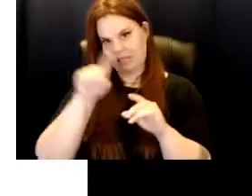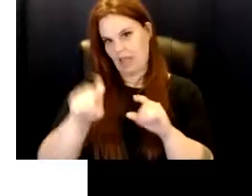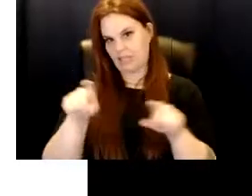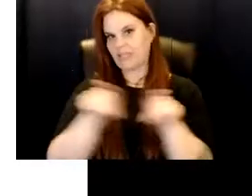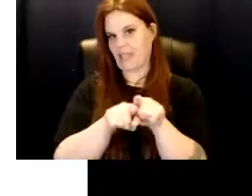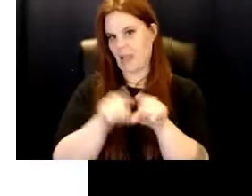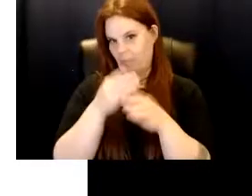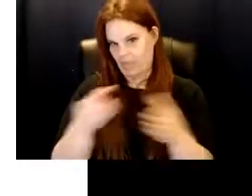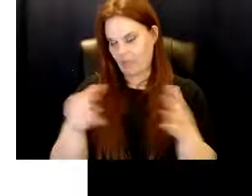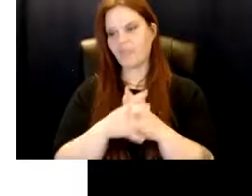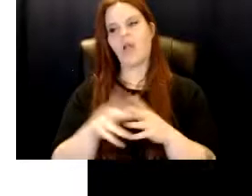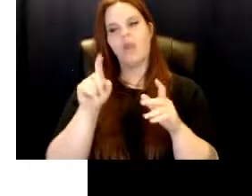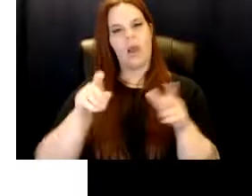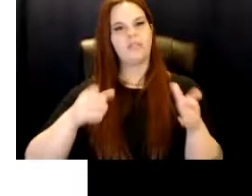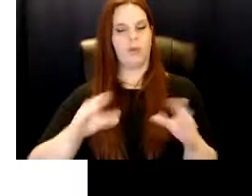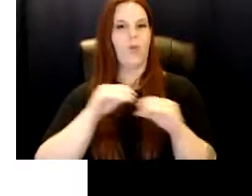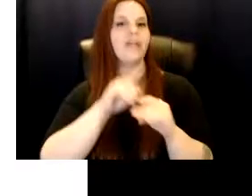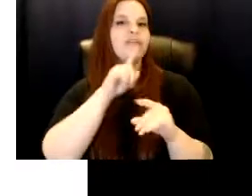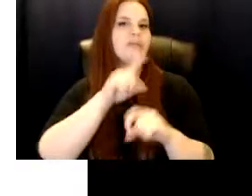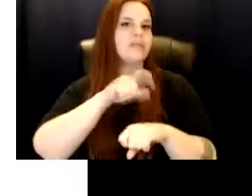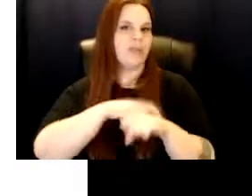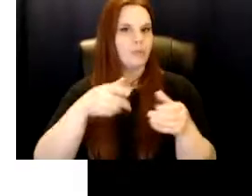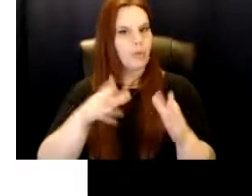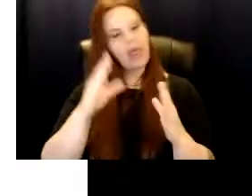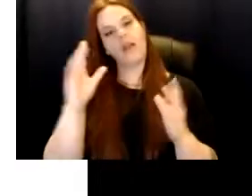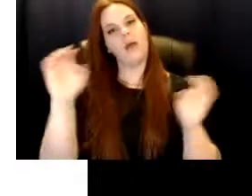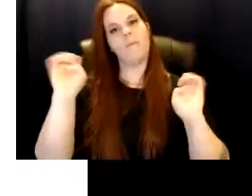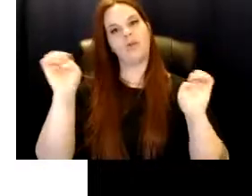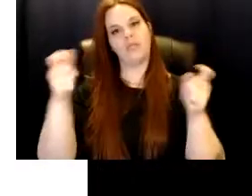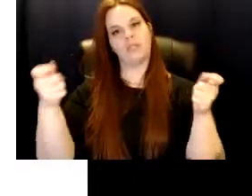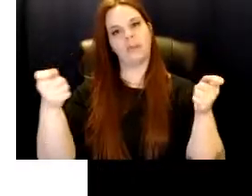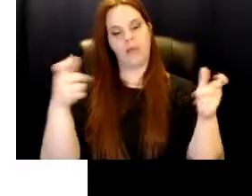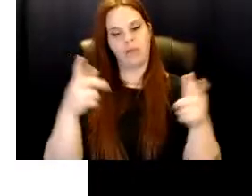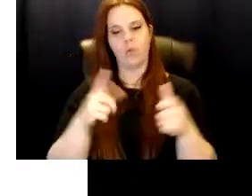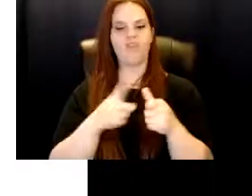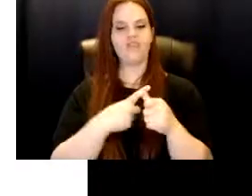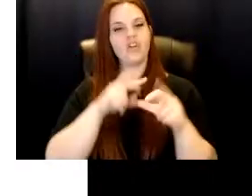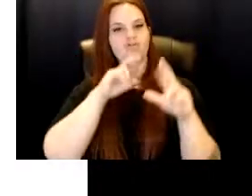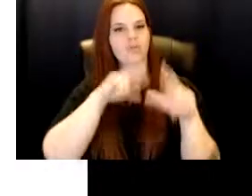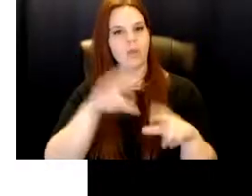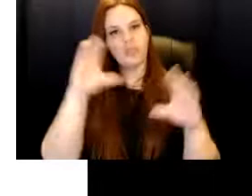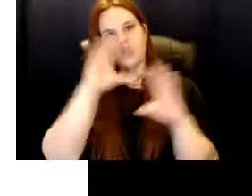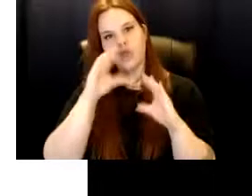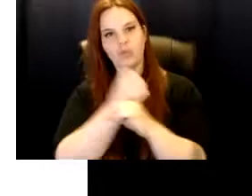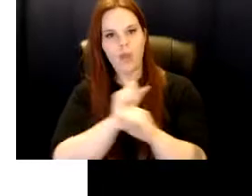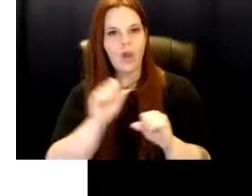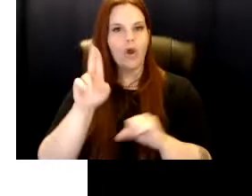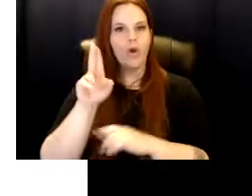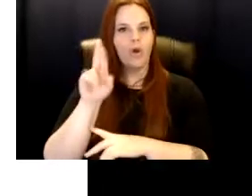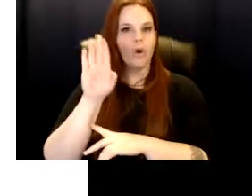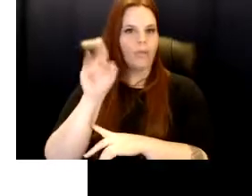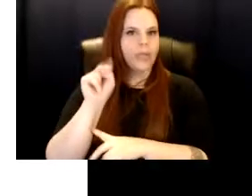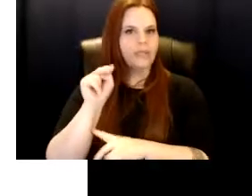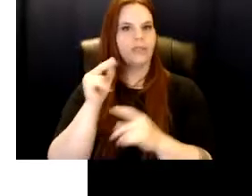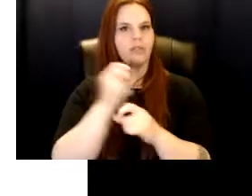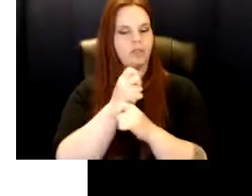way in real time to let the emergency managers, or in this case, it would be first responders, search and rescue, urban search and rescue, let them